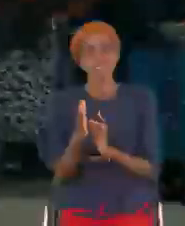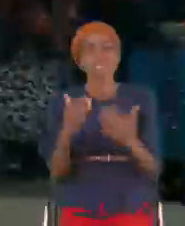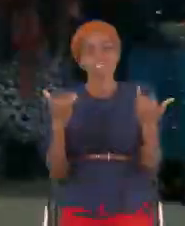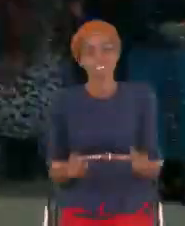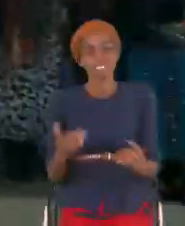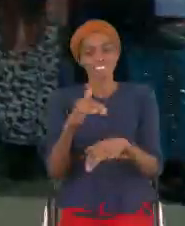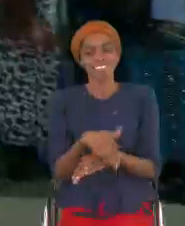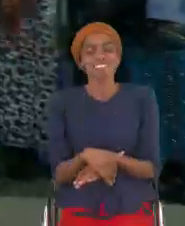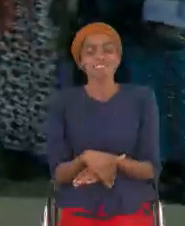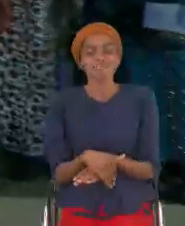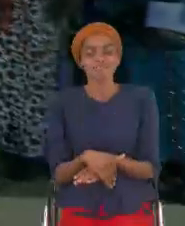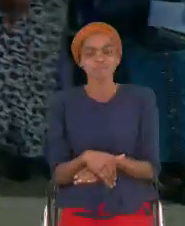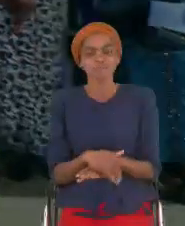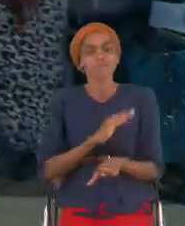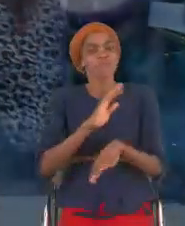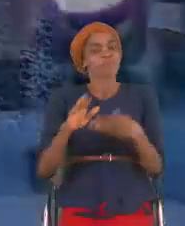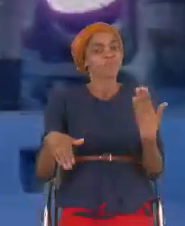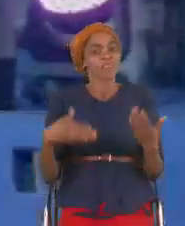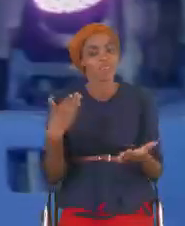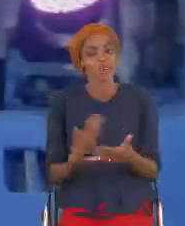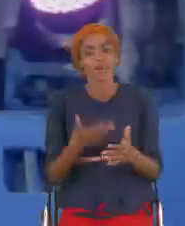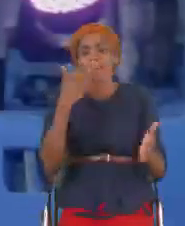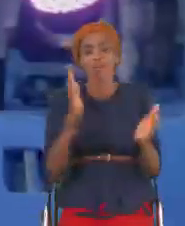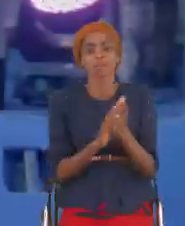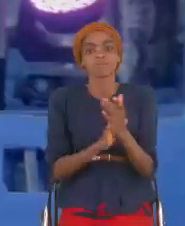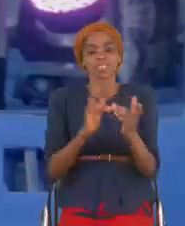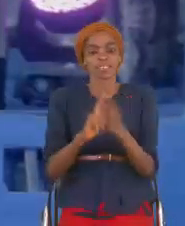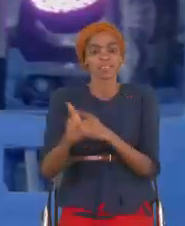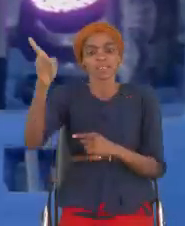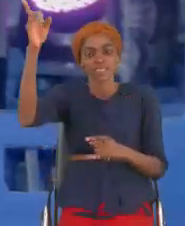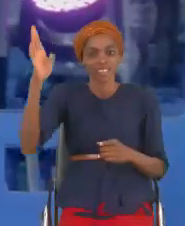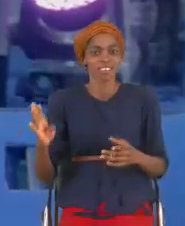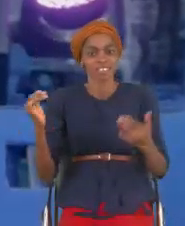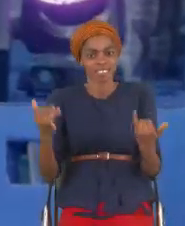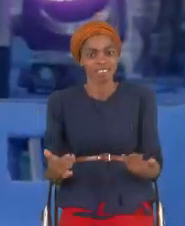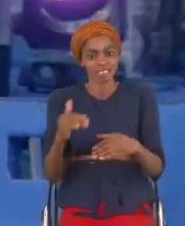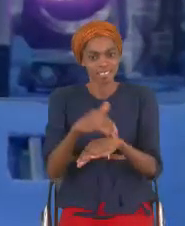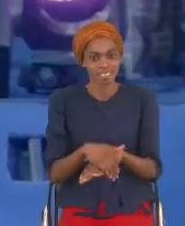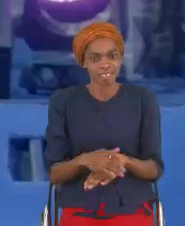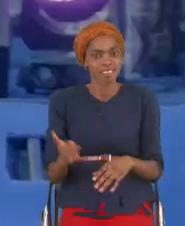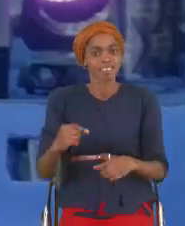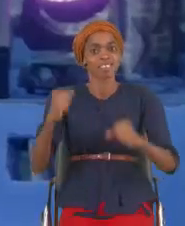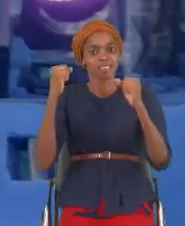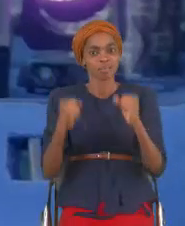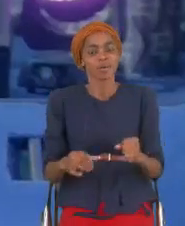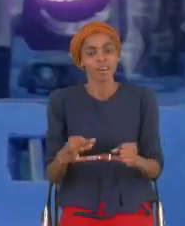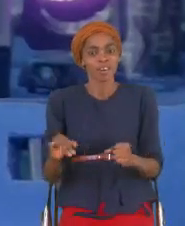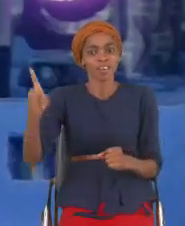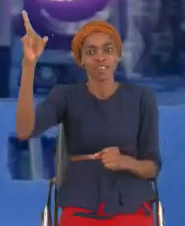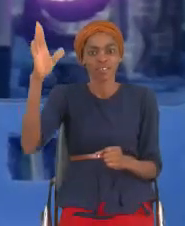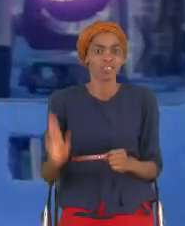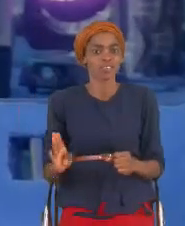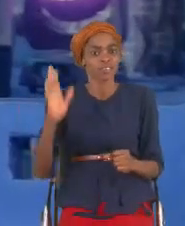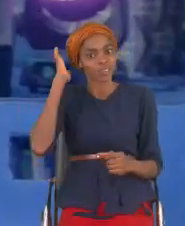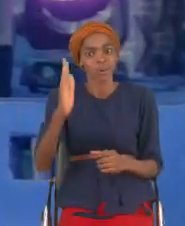Tonight, all praise to God. Tonight, the power of God will